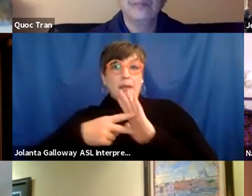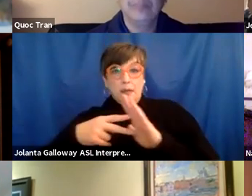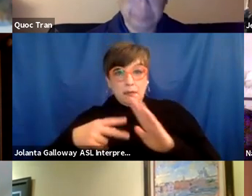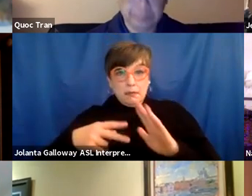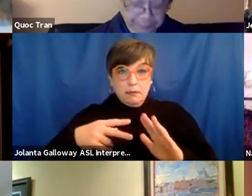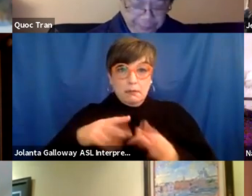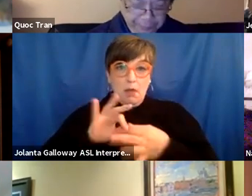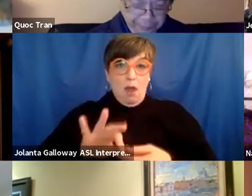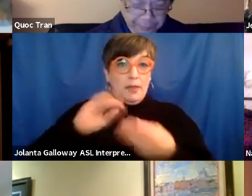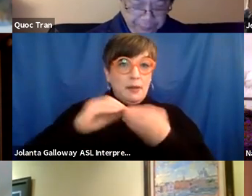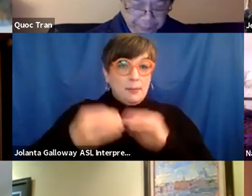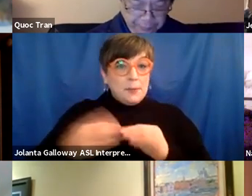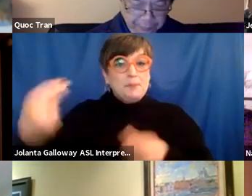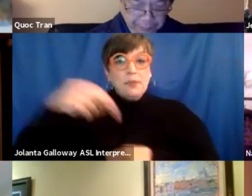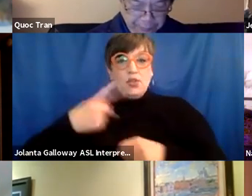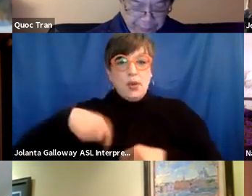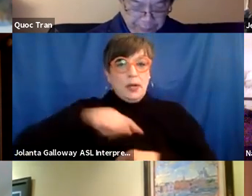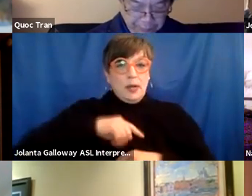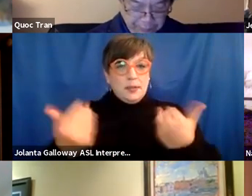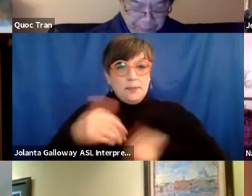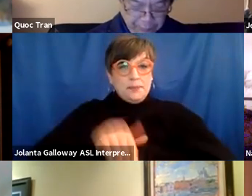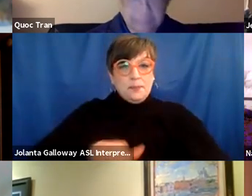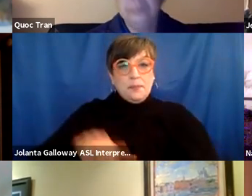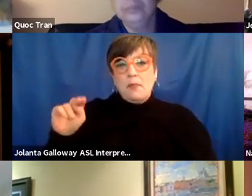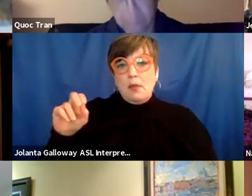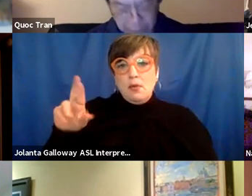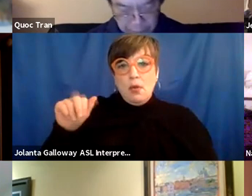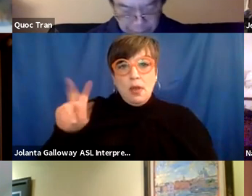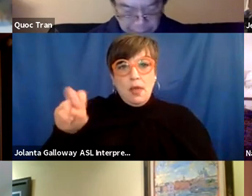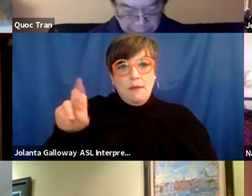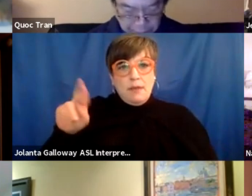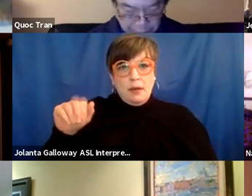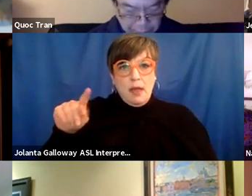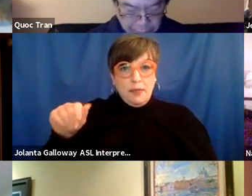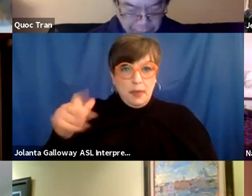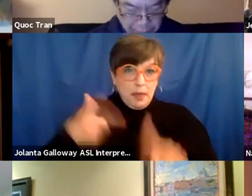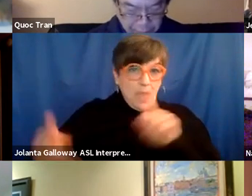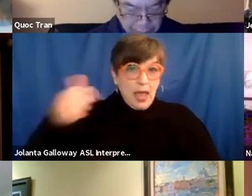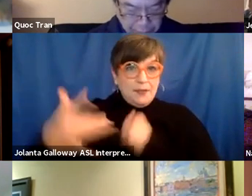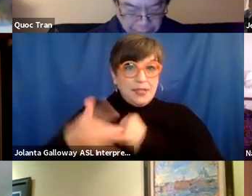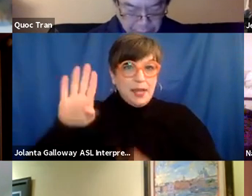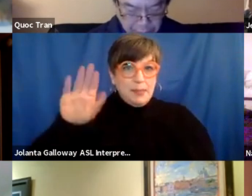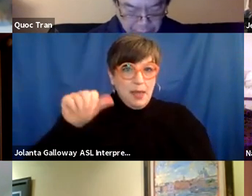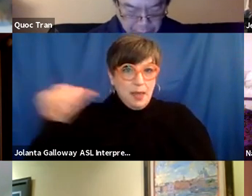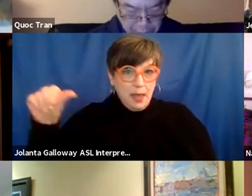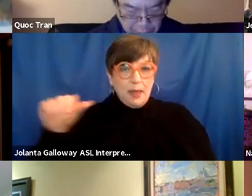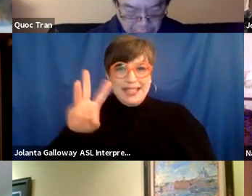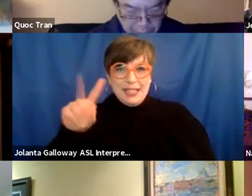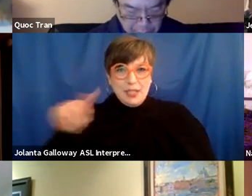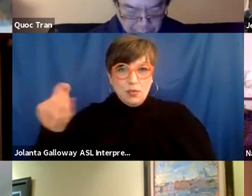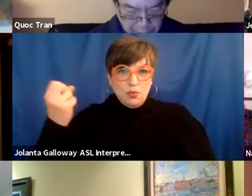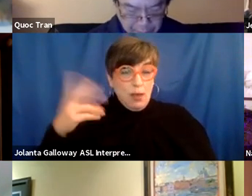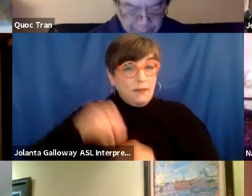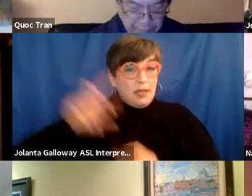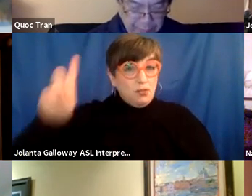tonight. Joining us this evening is Nora Vernazza, the head of Tech Boston Academy, 6 through 12 school in